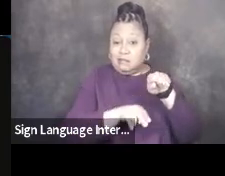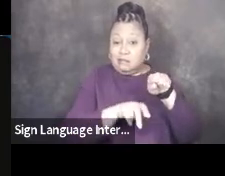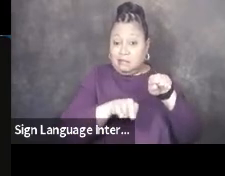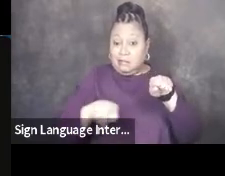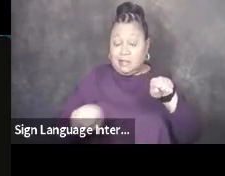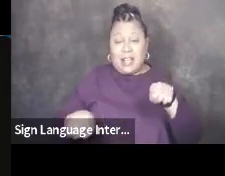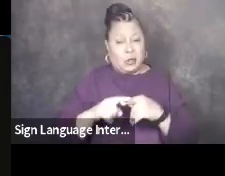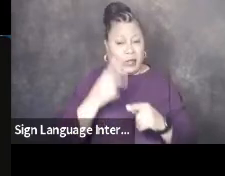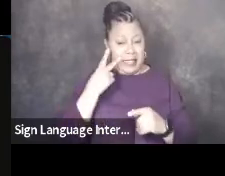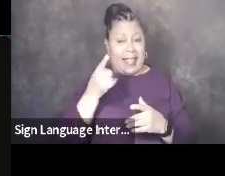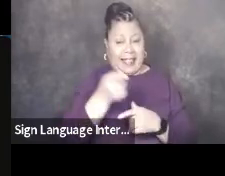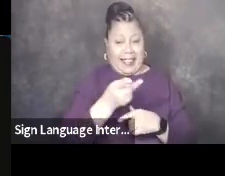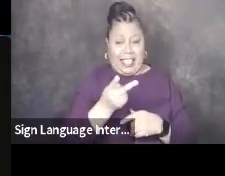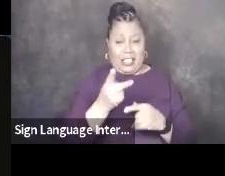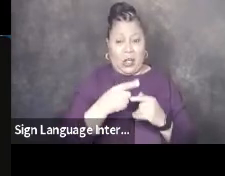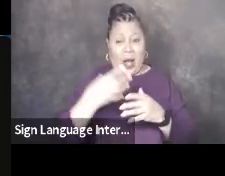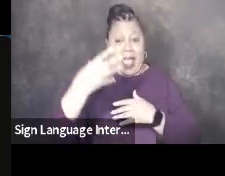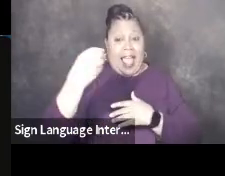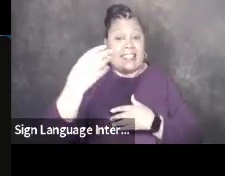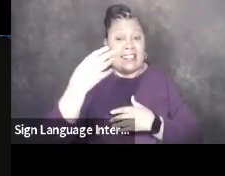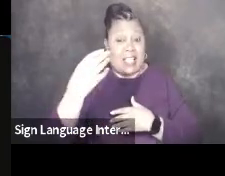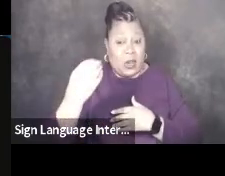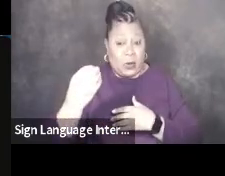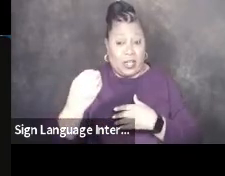can see, these are exterior